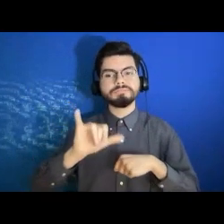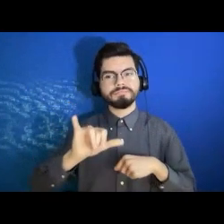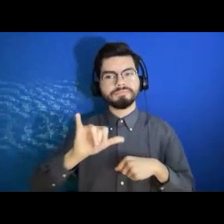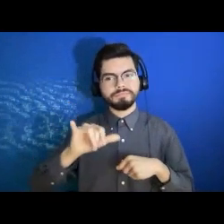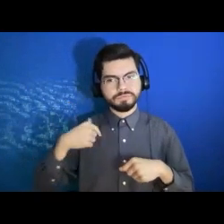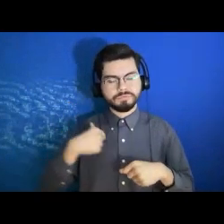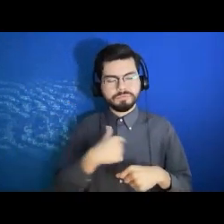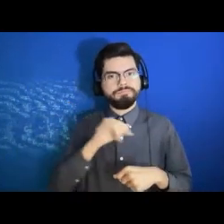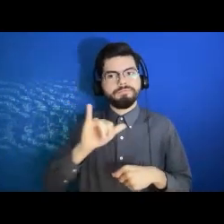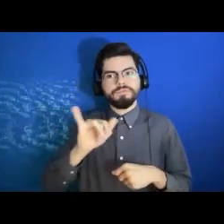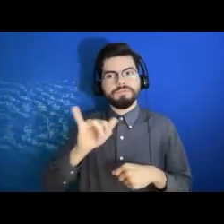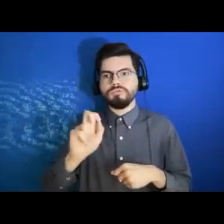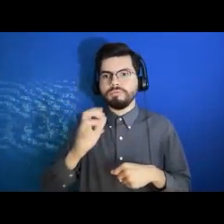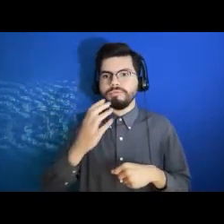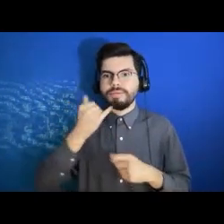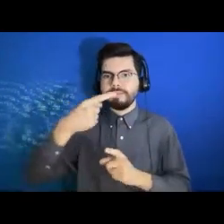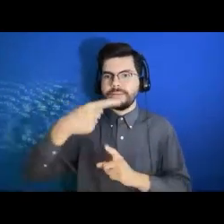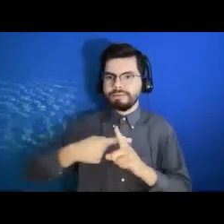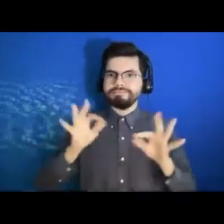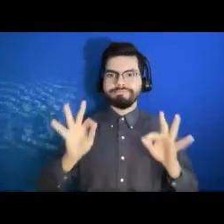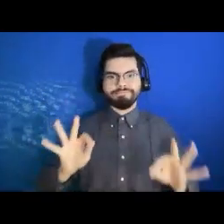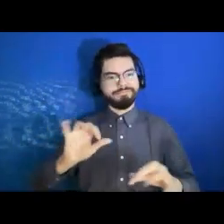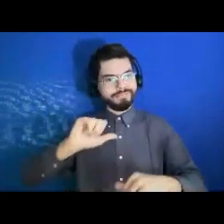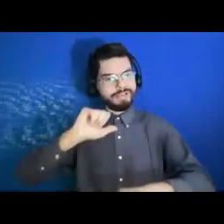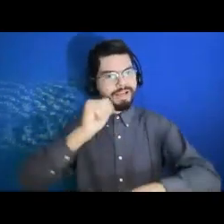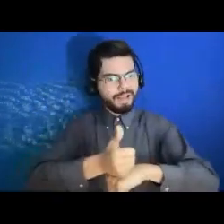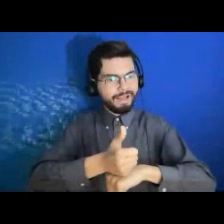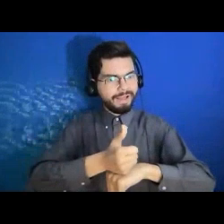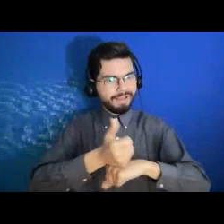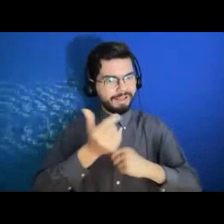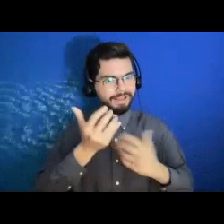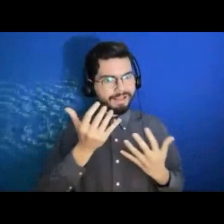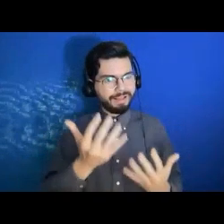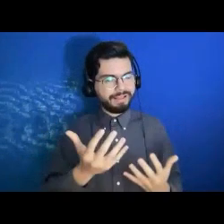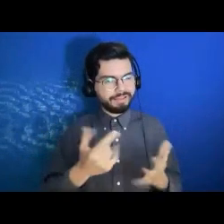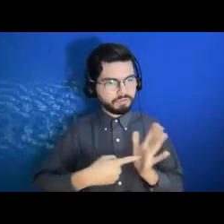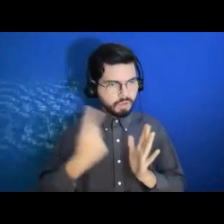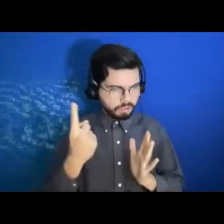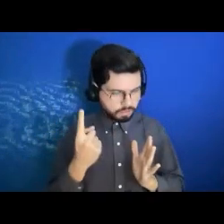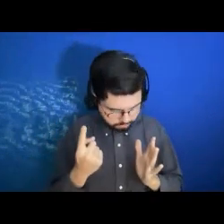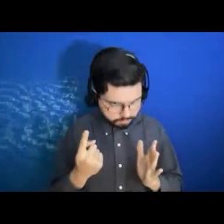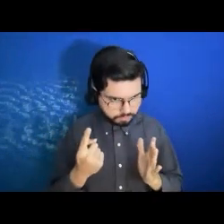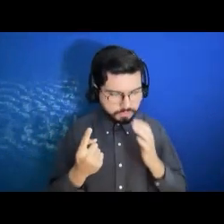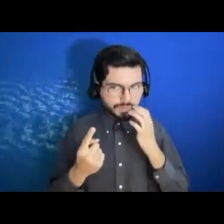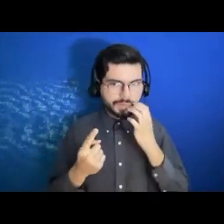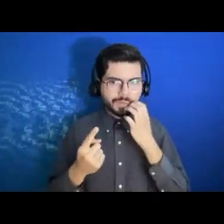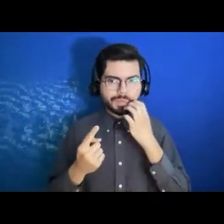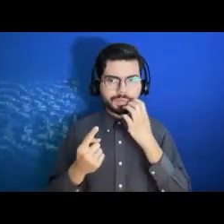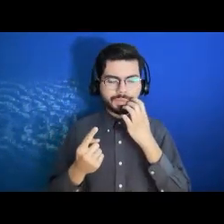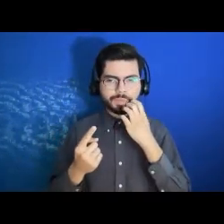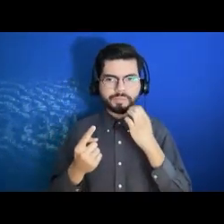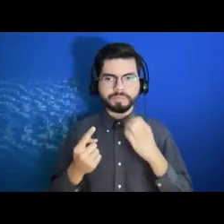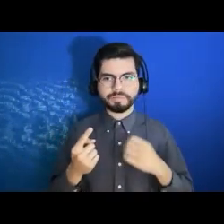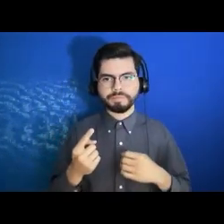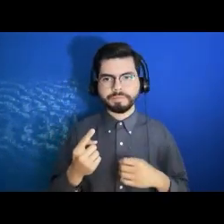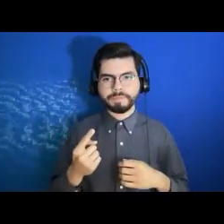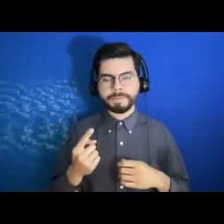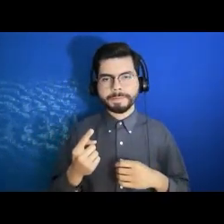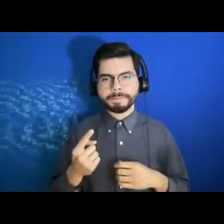Like, we put it out in June. We got 1 the entire time period. It was like we got the longest interval between eruptions that has ever been